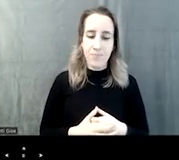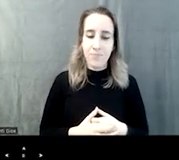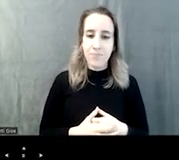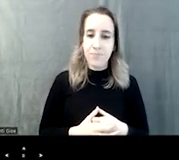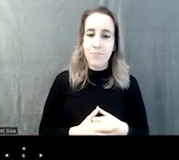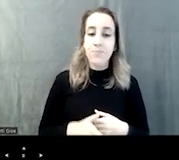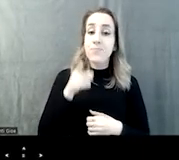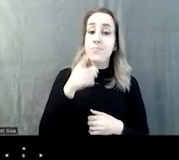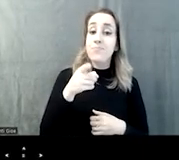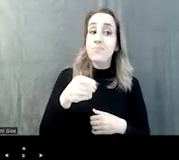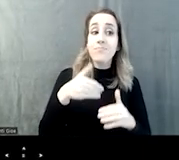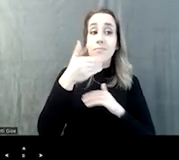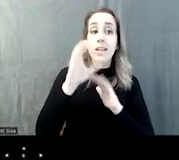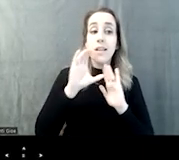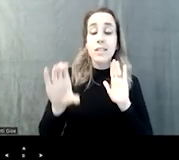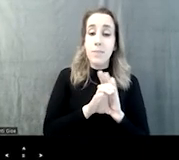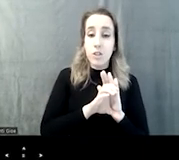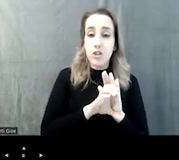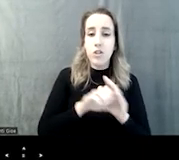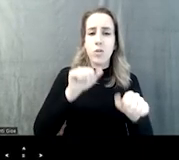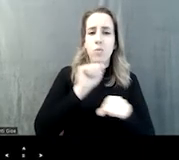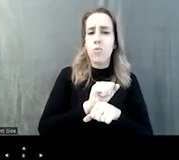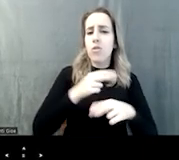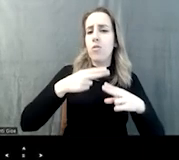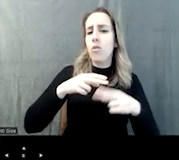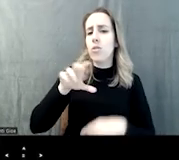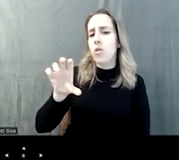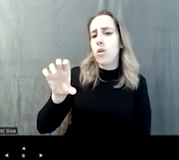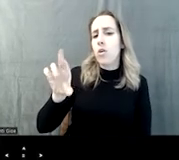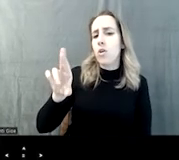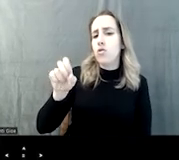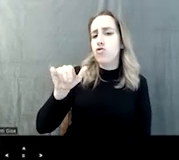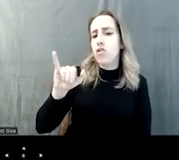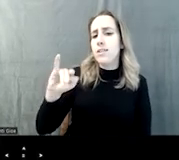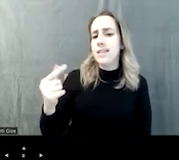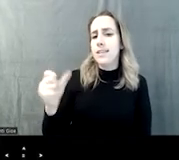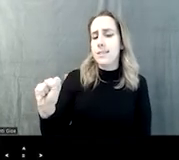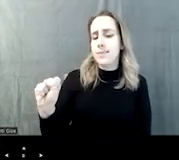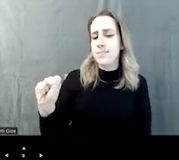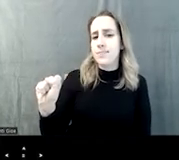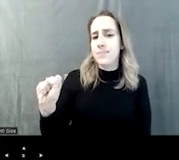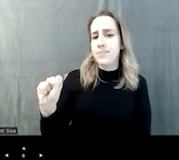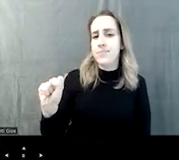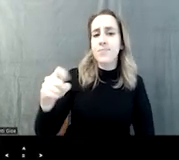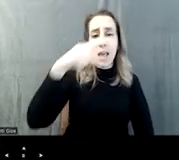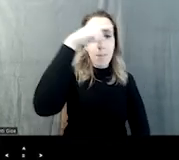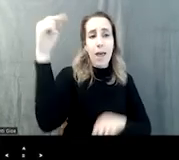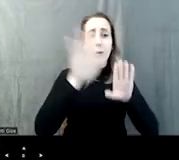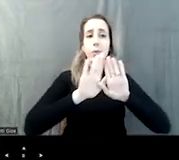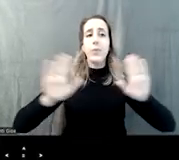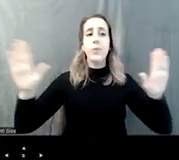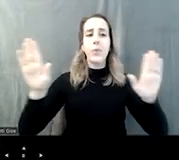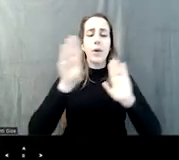And then this next image is from a work called Crossings. And so it's a black background and then